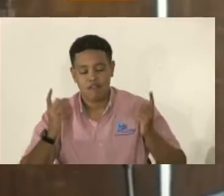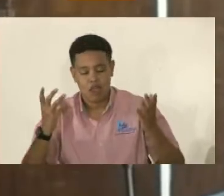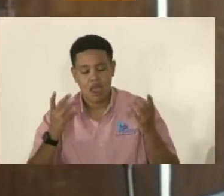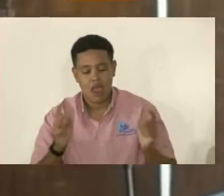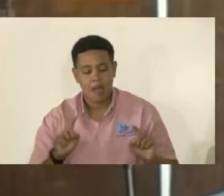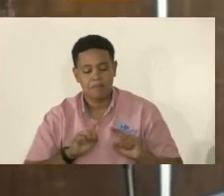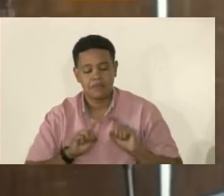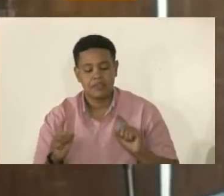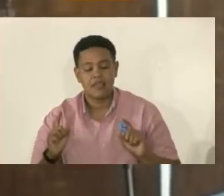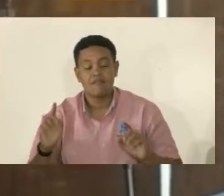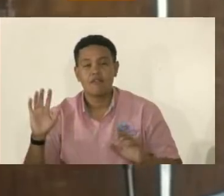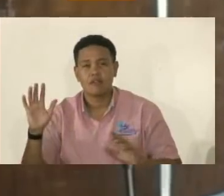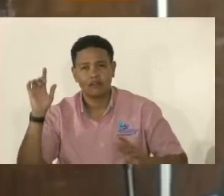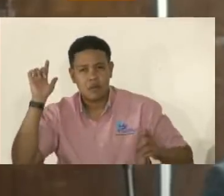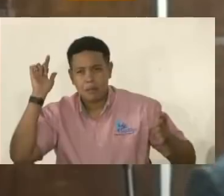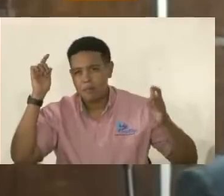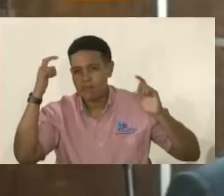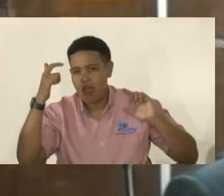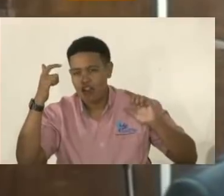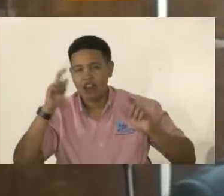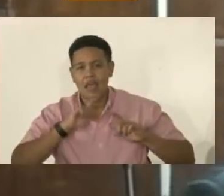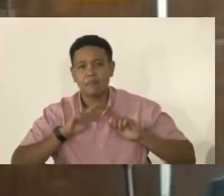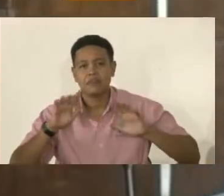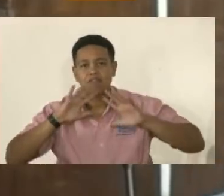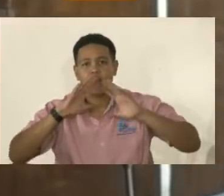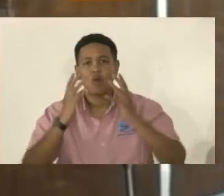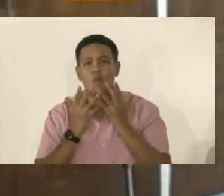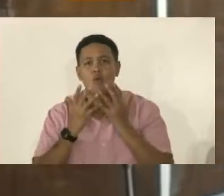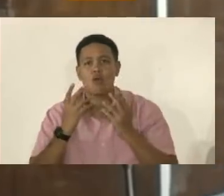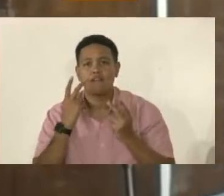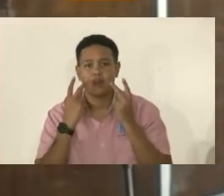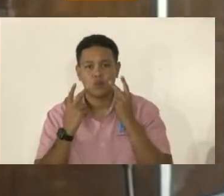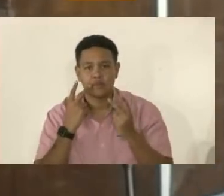different paradigms, different worldviews.